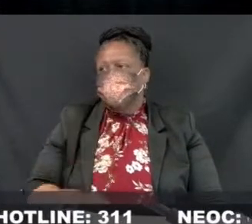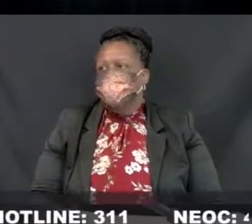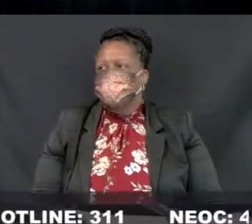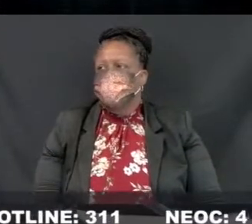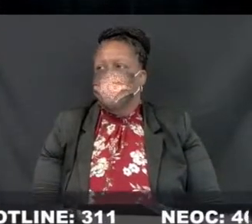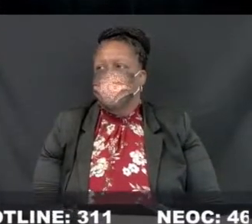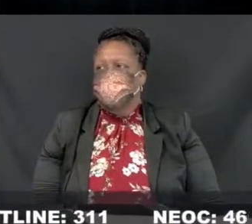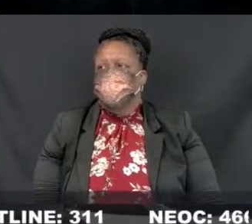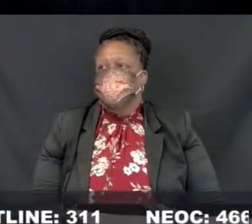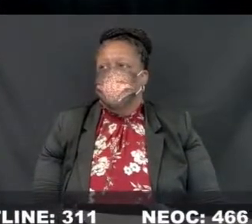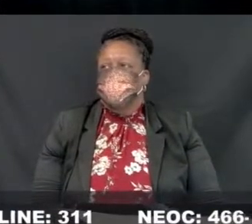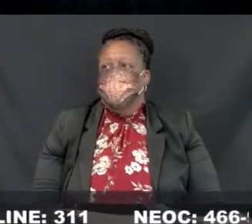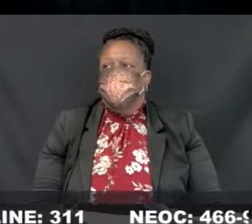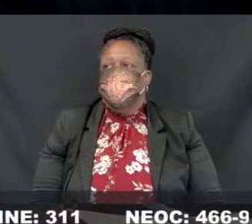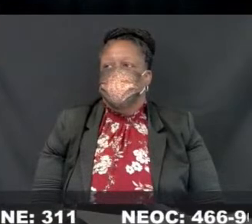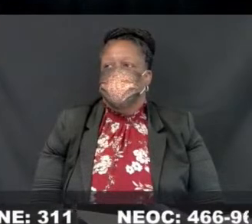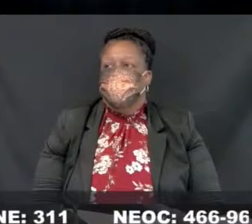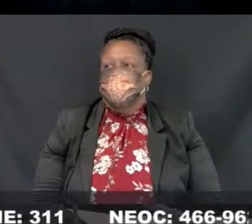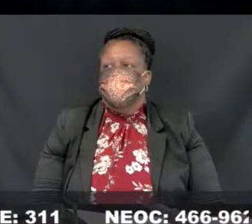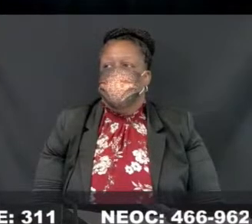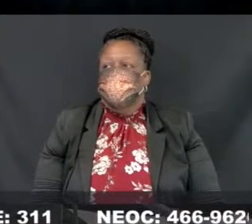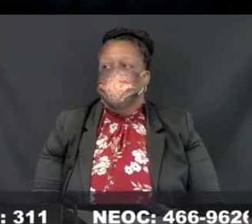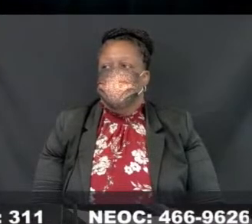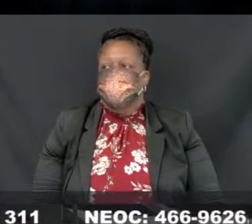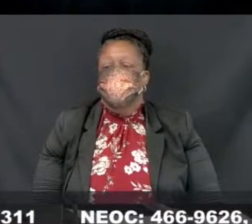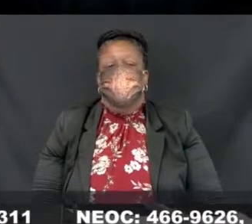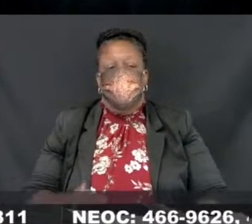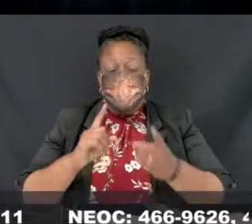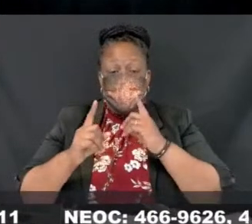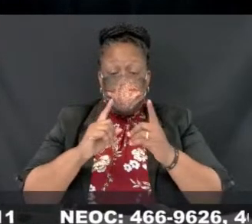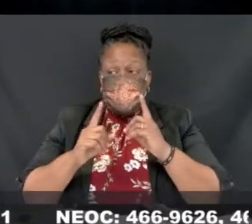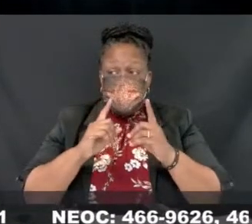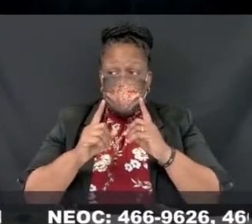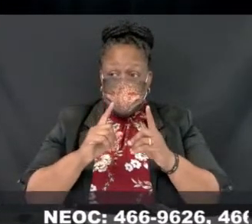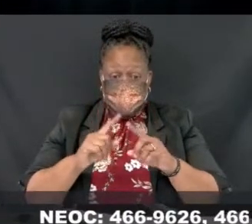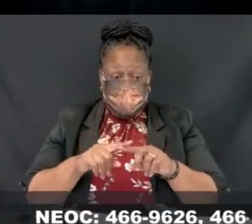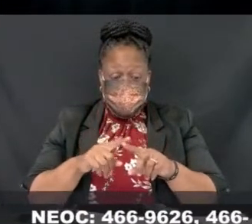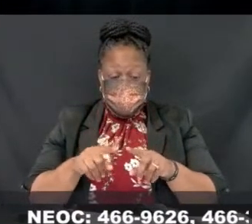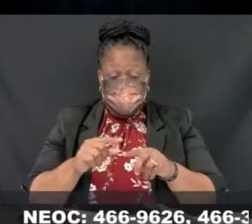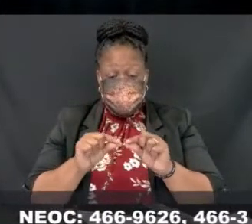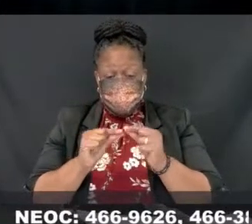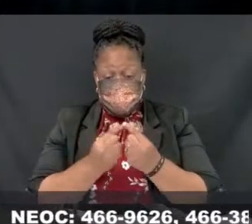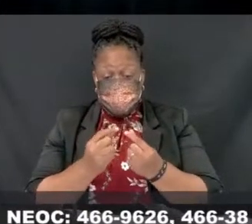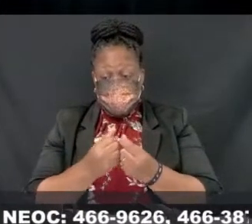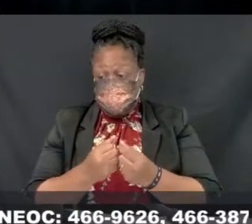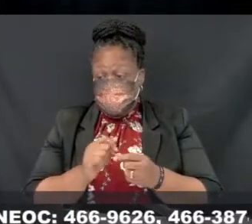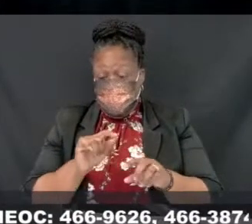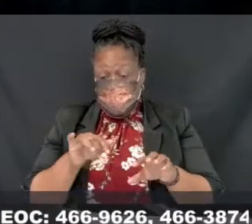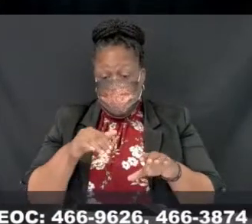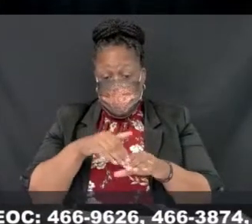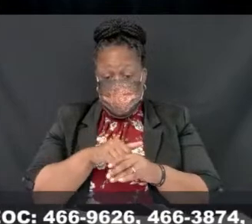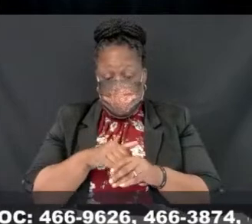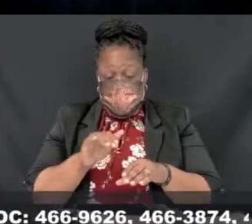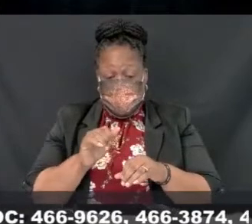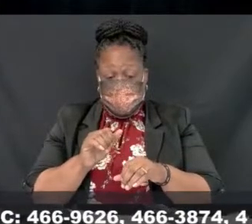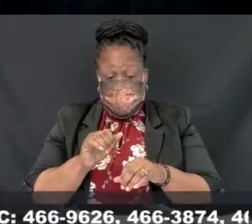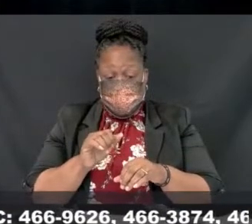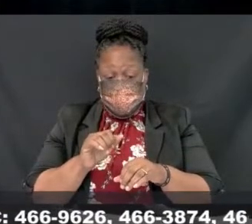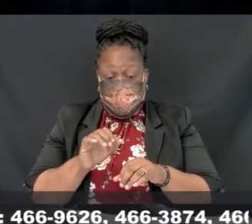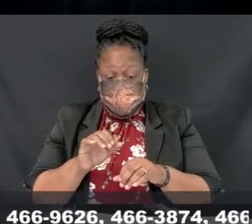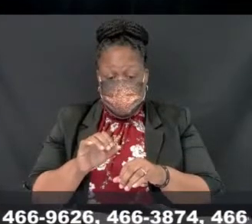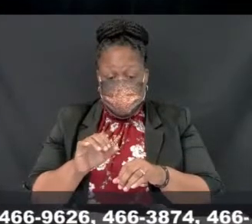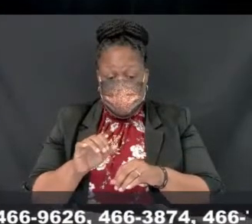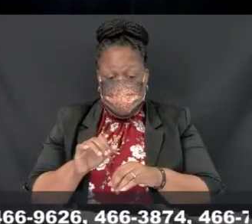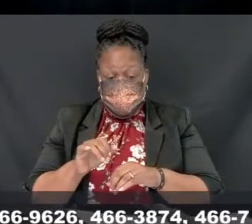and myself would have actually mobilized SEDEMA to have a regional meeting so that we could have gotten a presentation